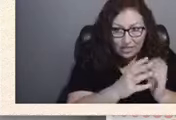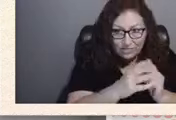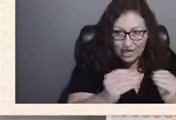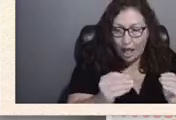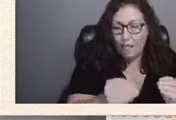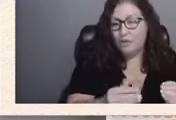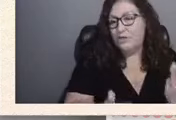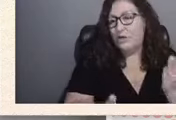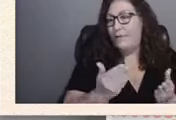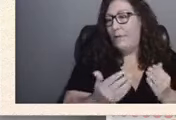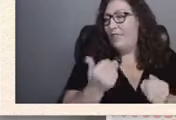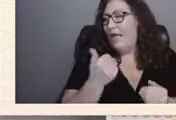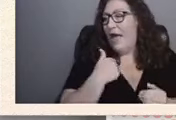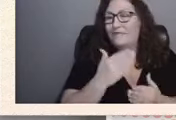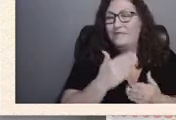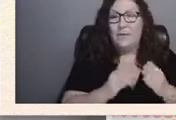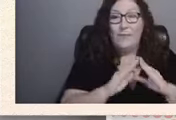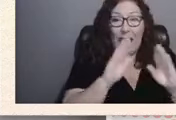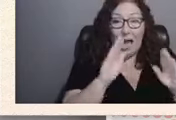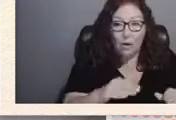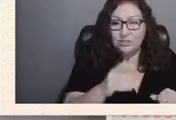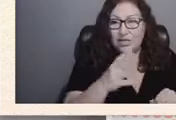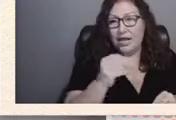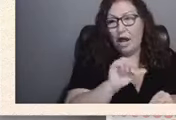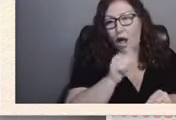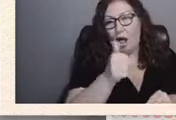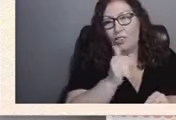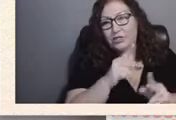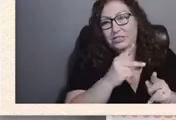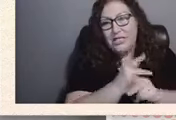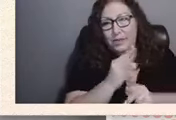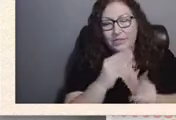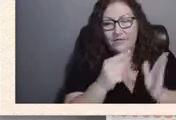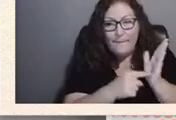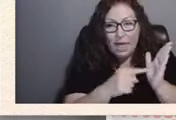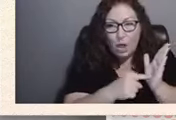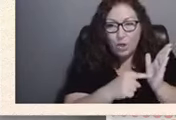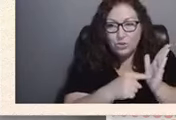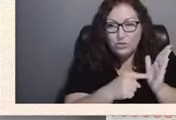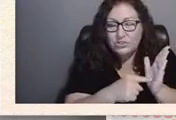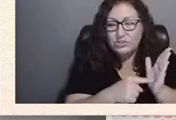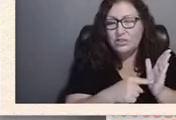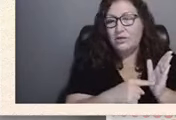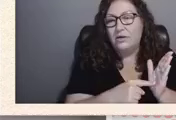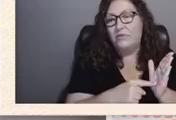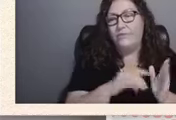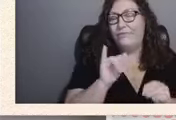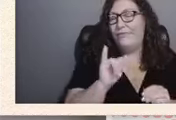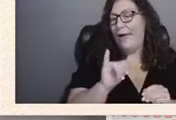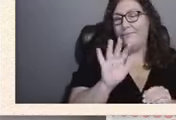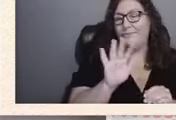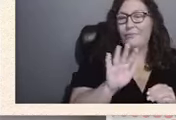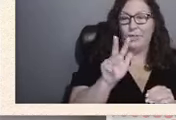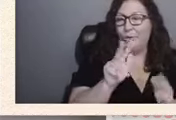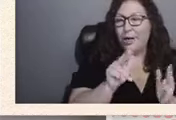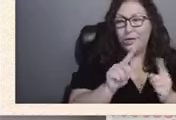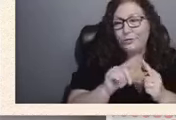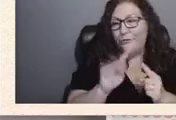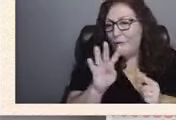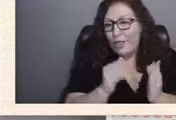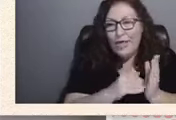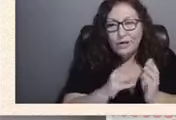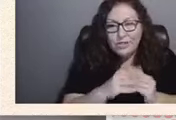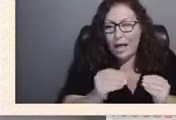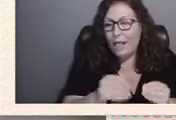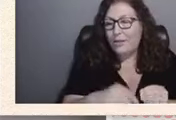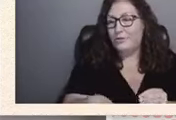had some housing and other types of outstanding bills that were $3,000 to $4,000, including any housing